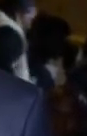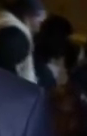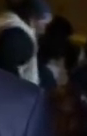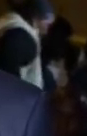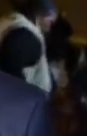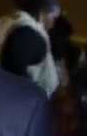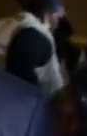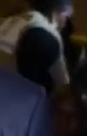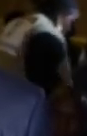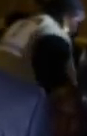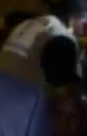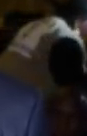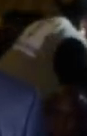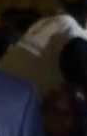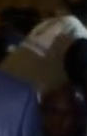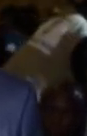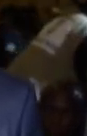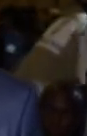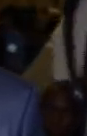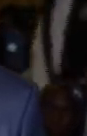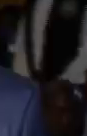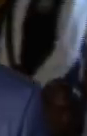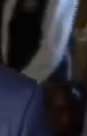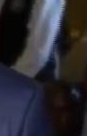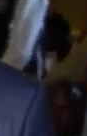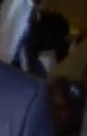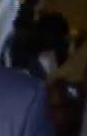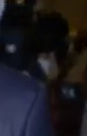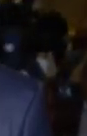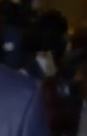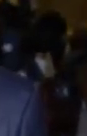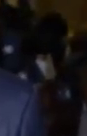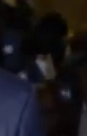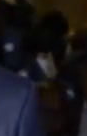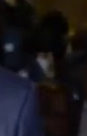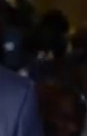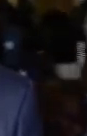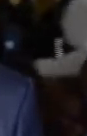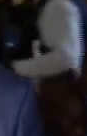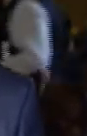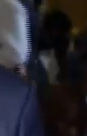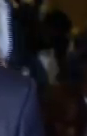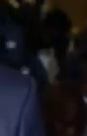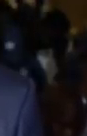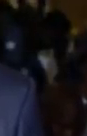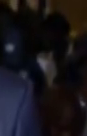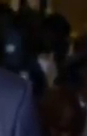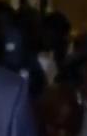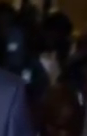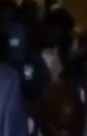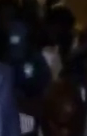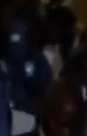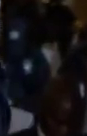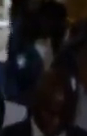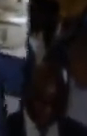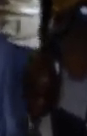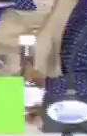we do about that to give the presiding officers direction? Thank